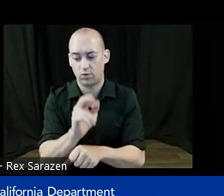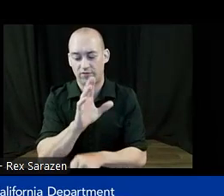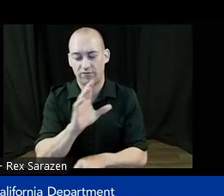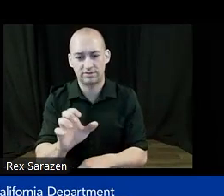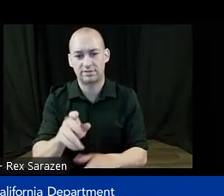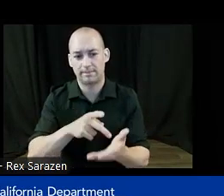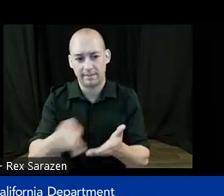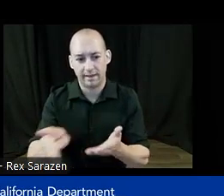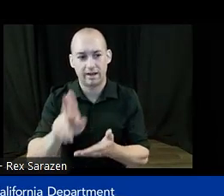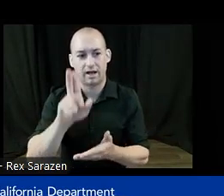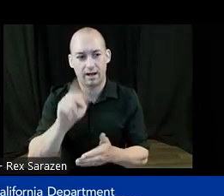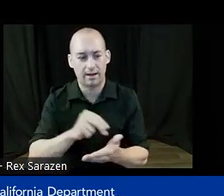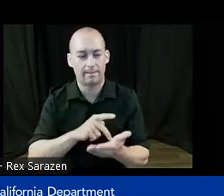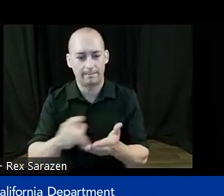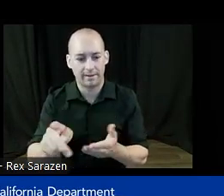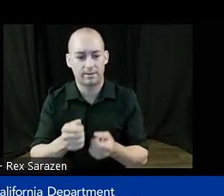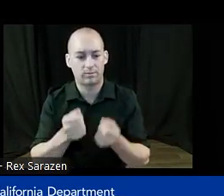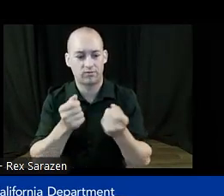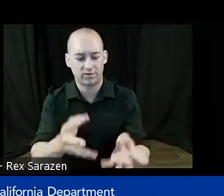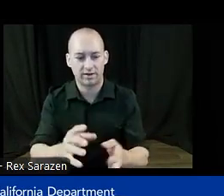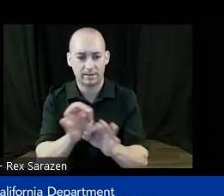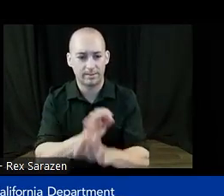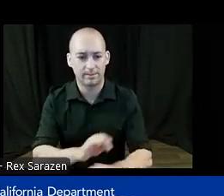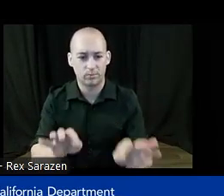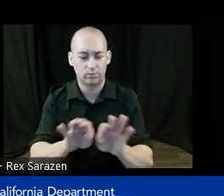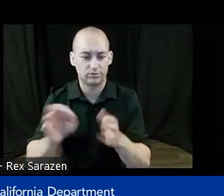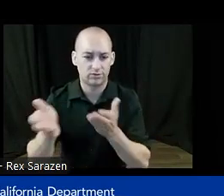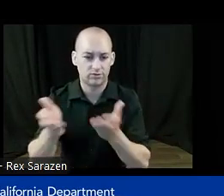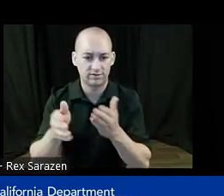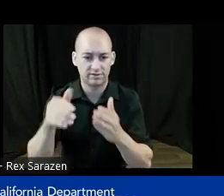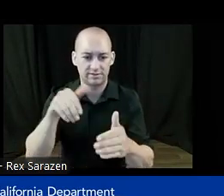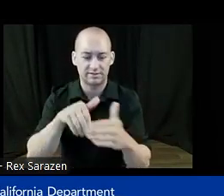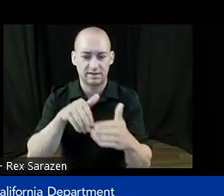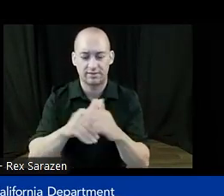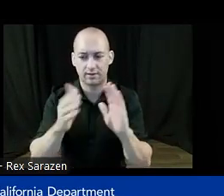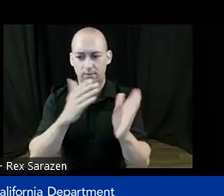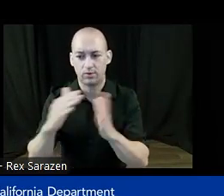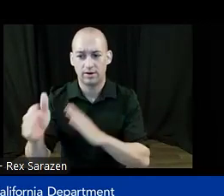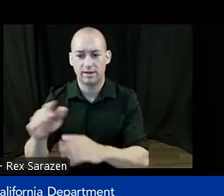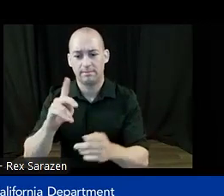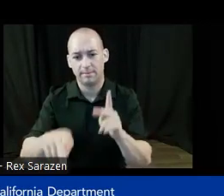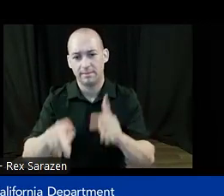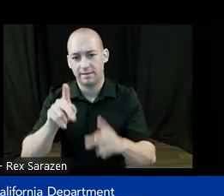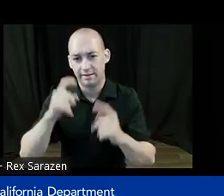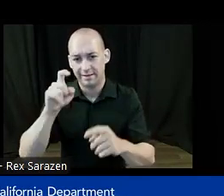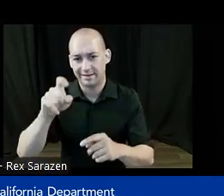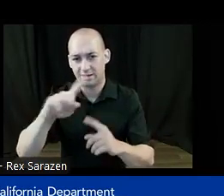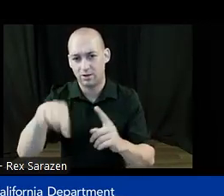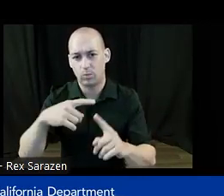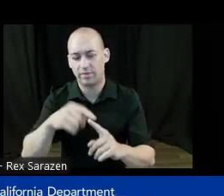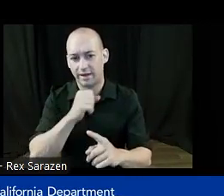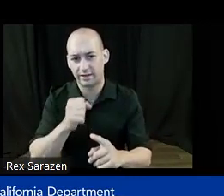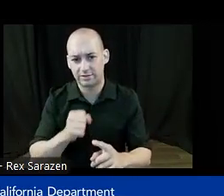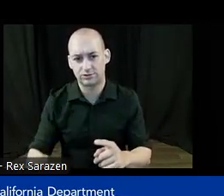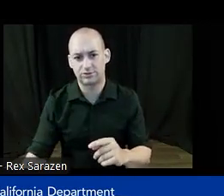unpaid, to provide the critical services in the home and in the community that people need as they age? So this is where a lot of the efforts fall